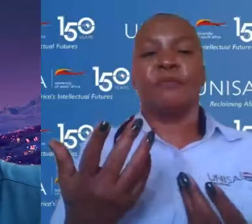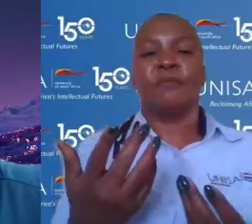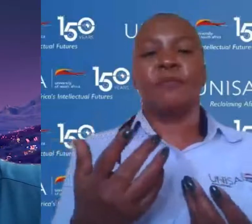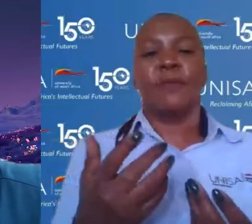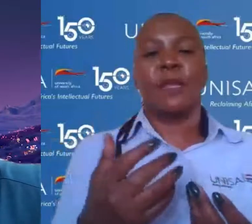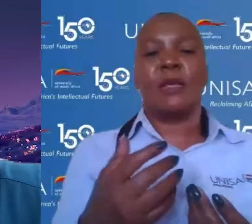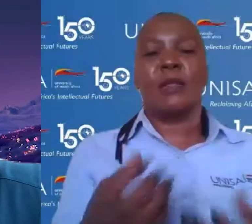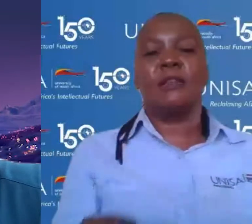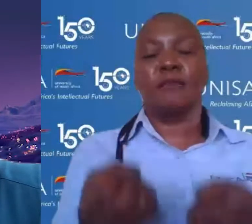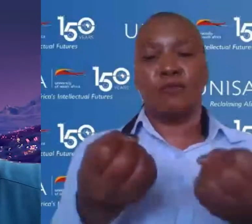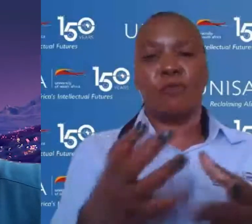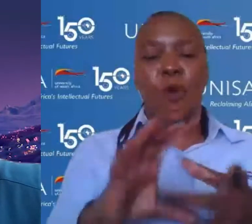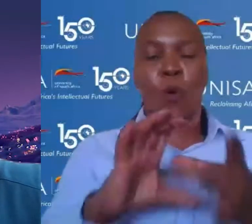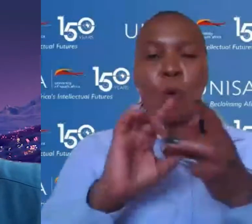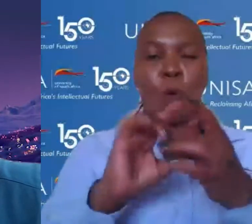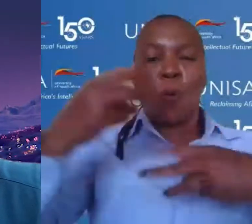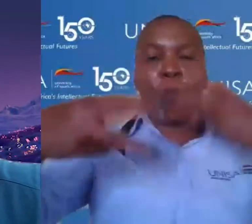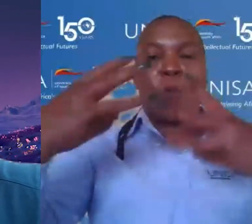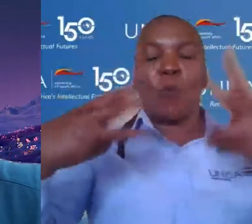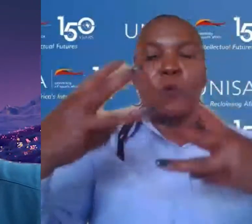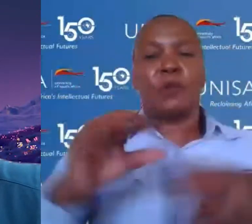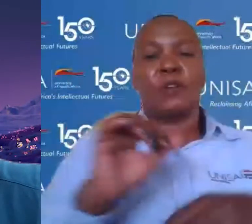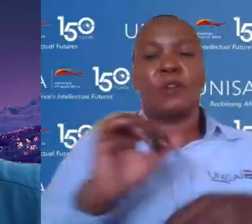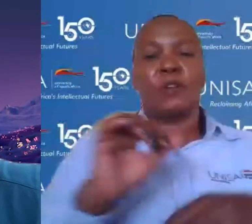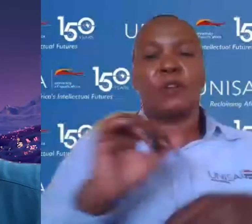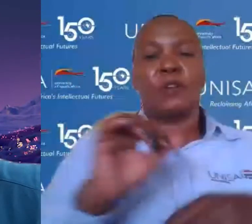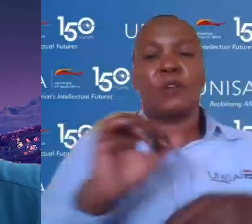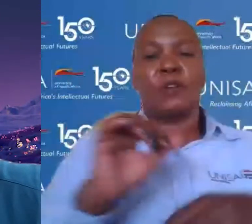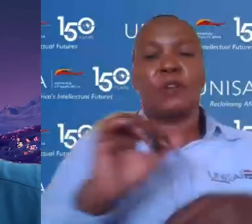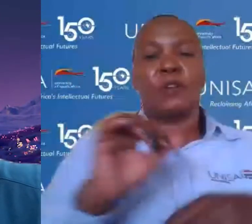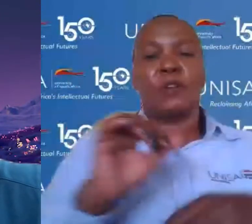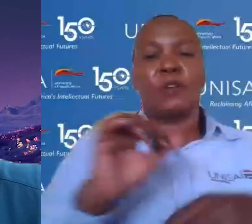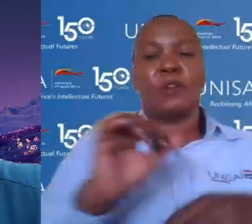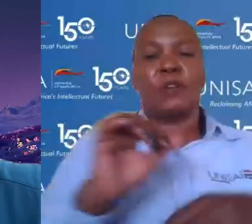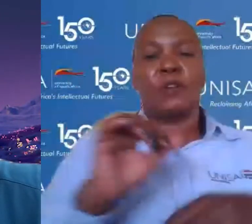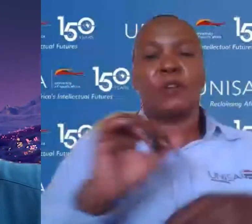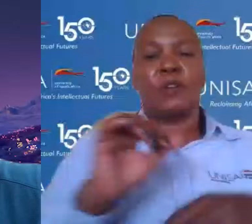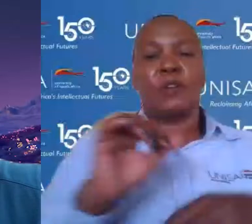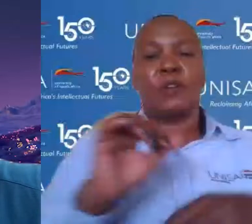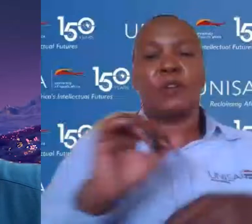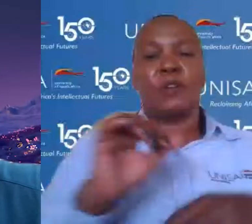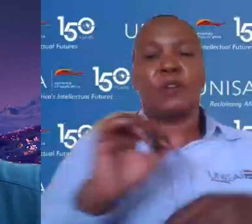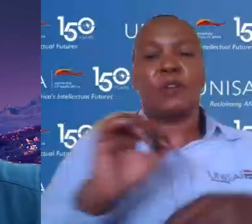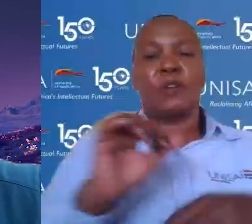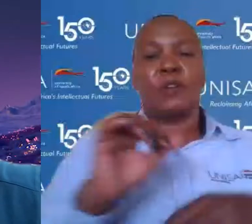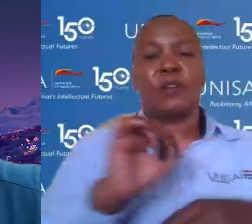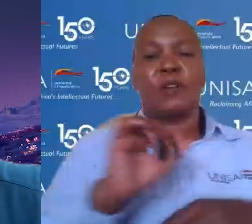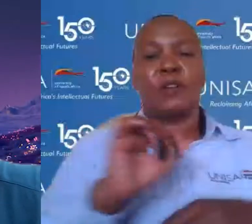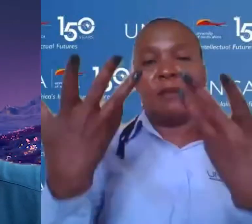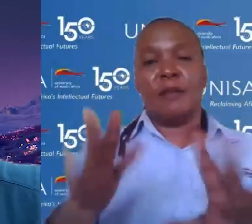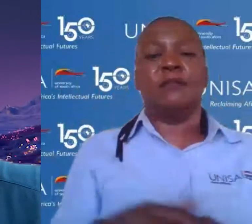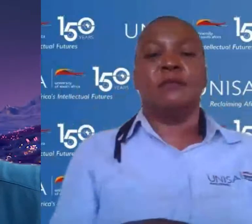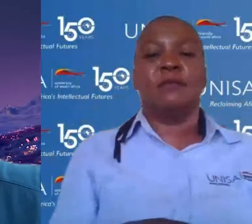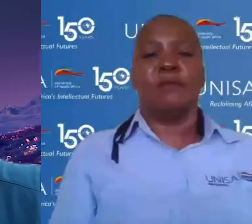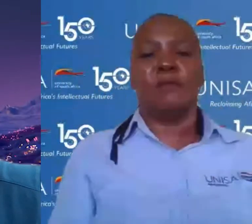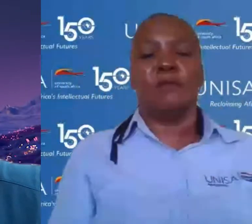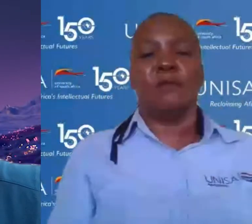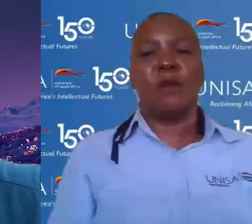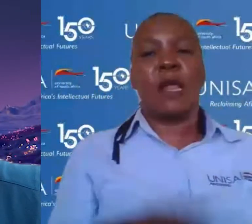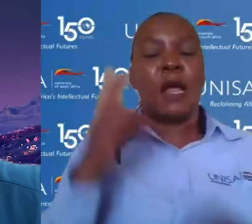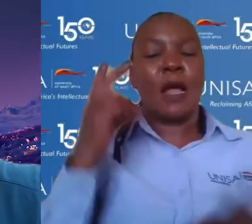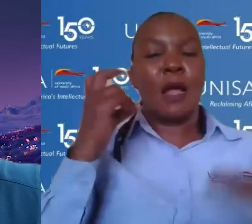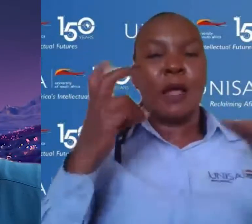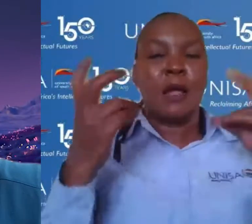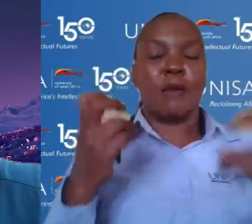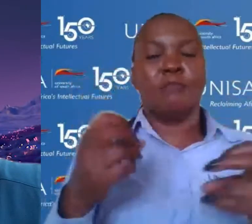homework. On the posters that you received, you would have had addresses about the